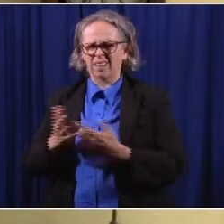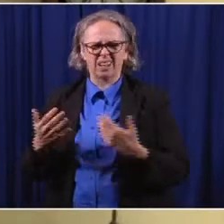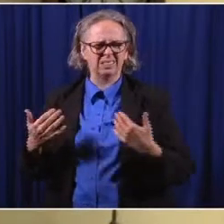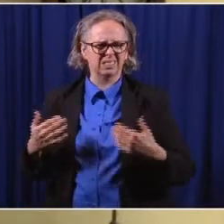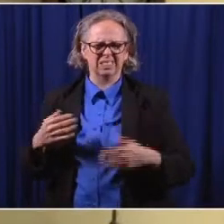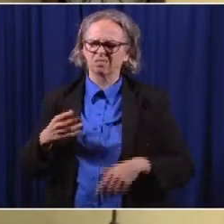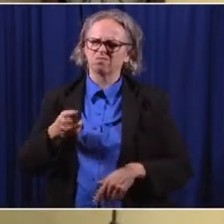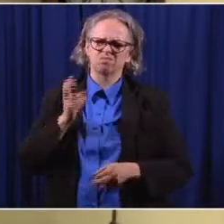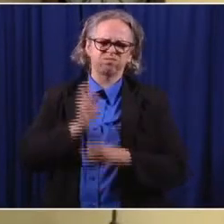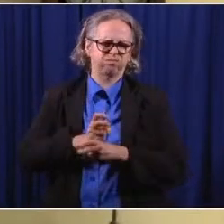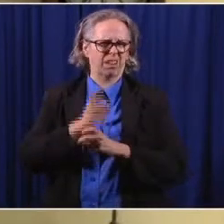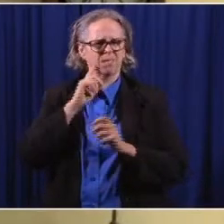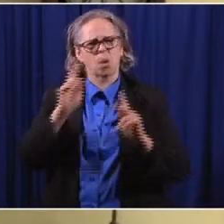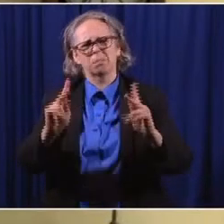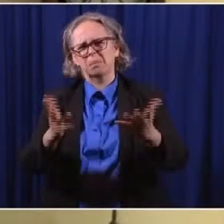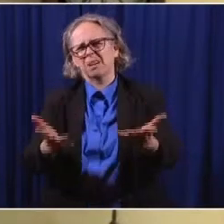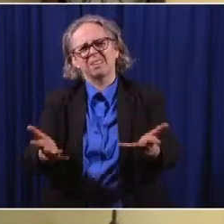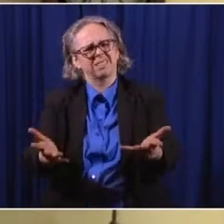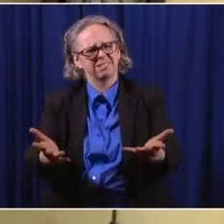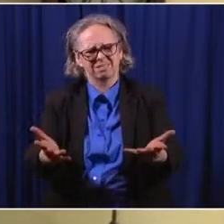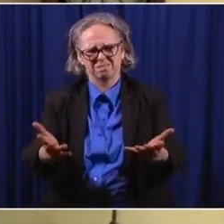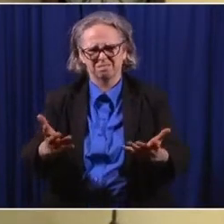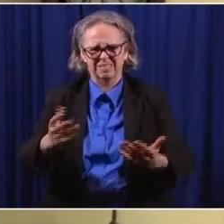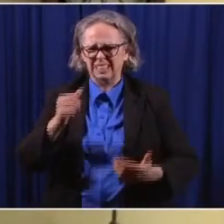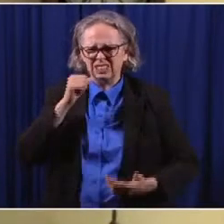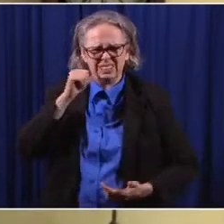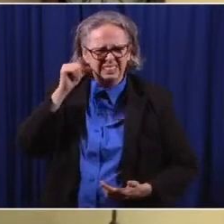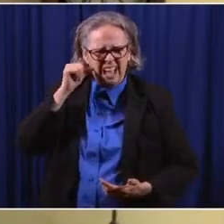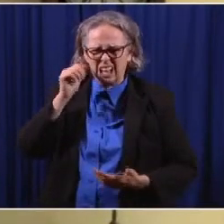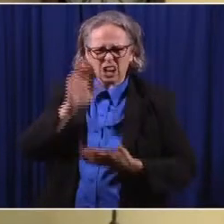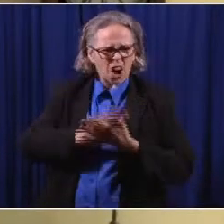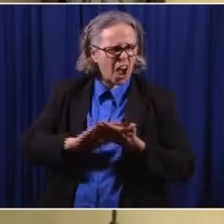heard it from college students yesterday about